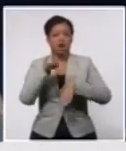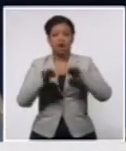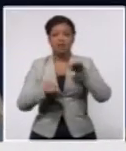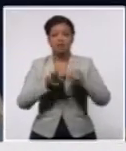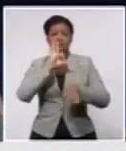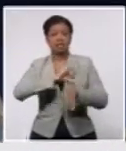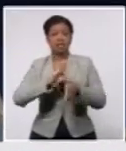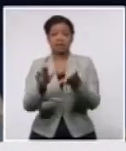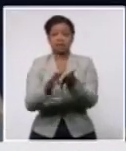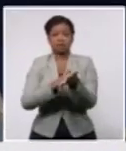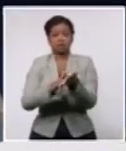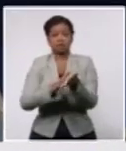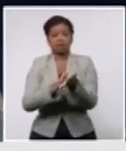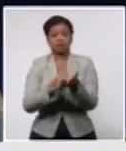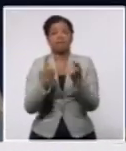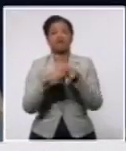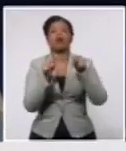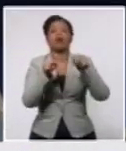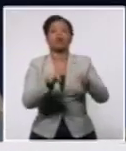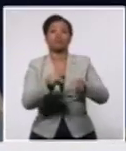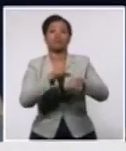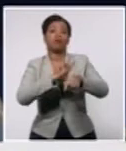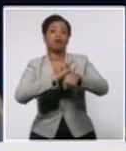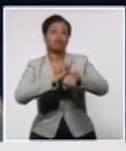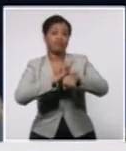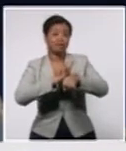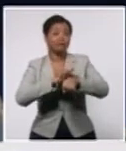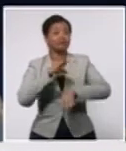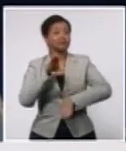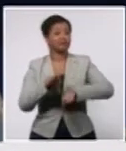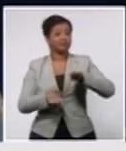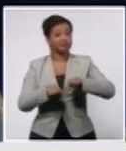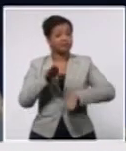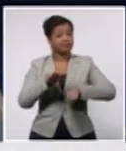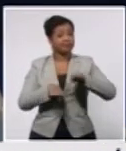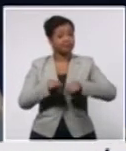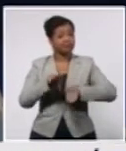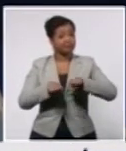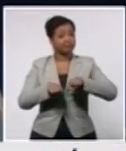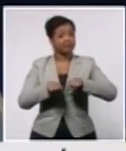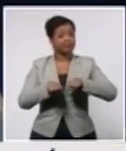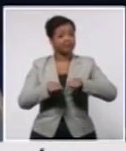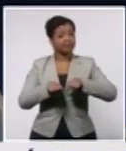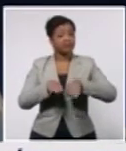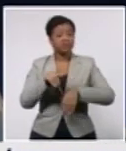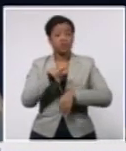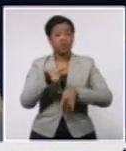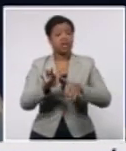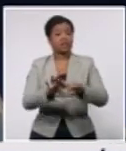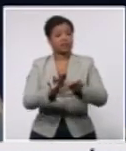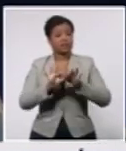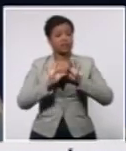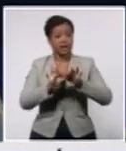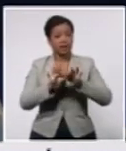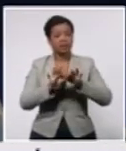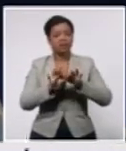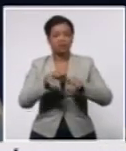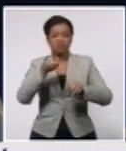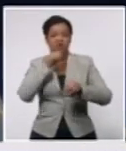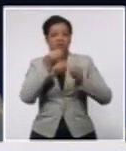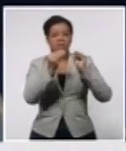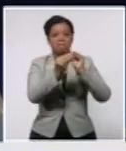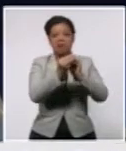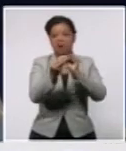we could also say that COVID-19 has no face either, because to a good extent it has